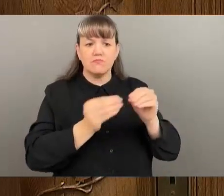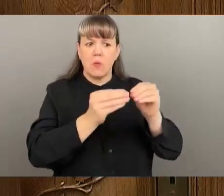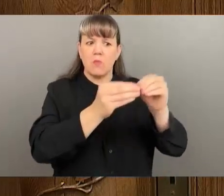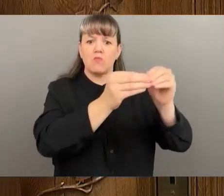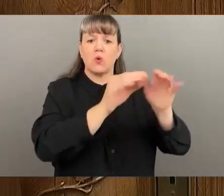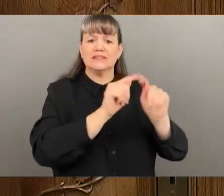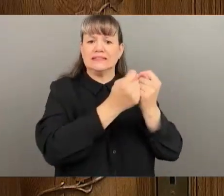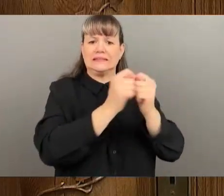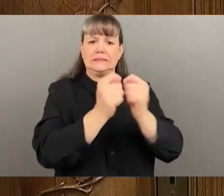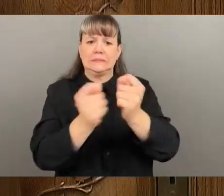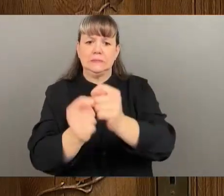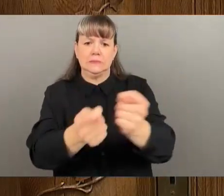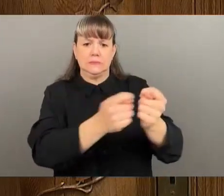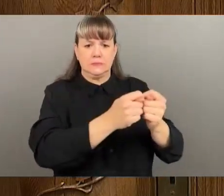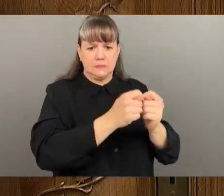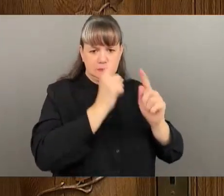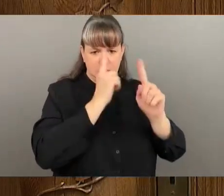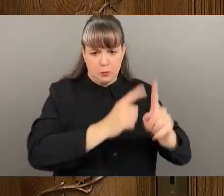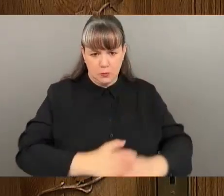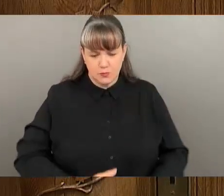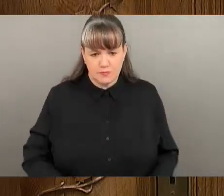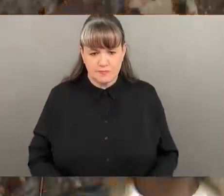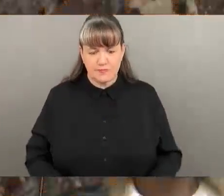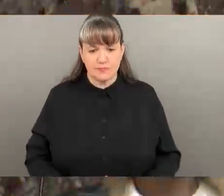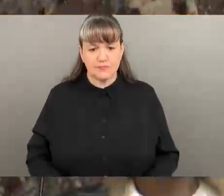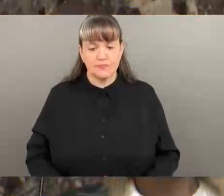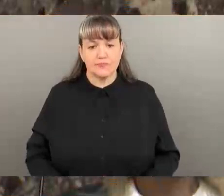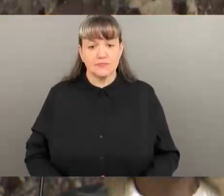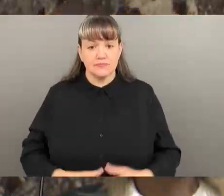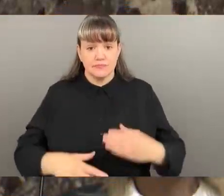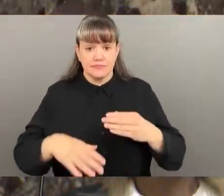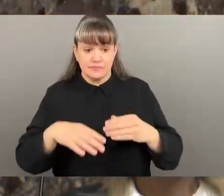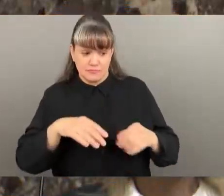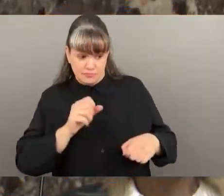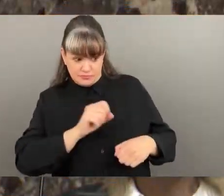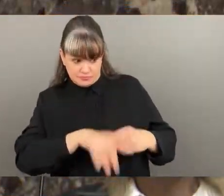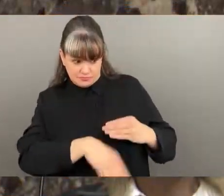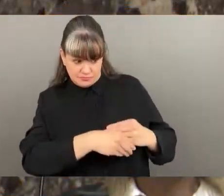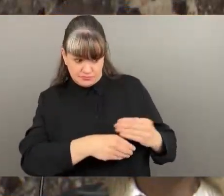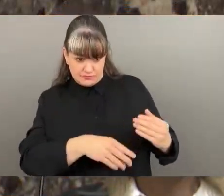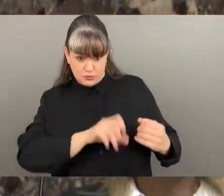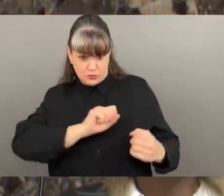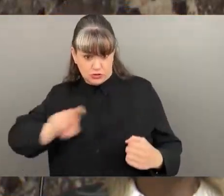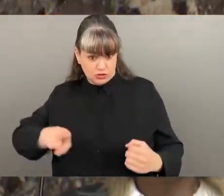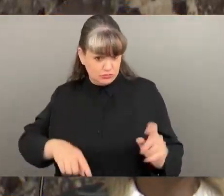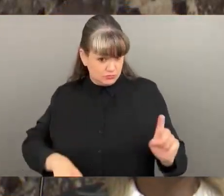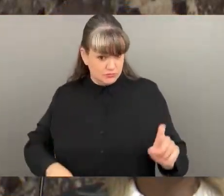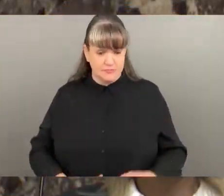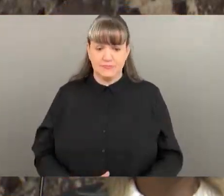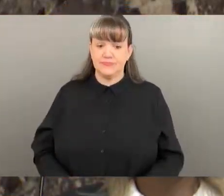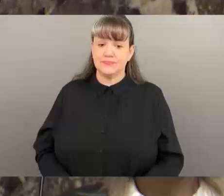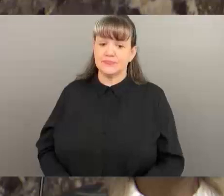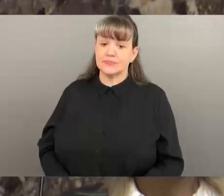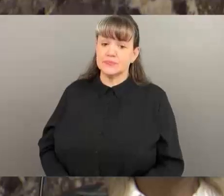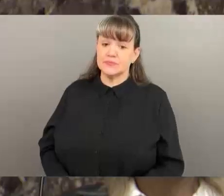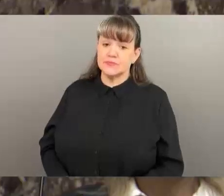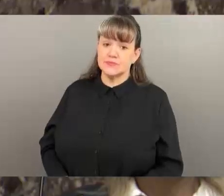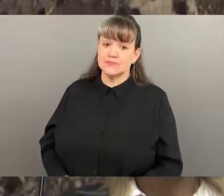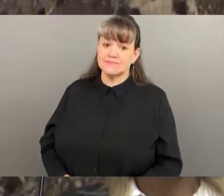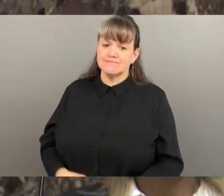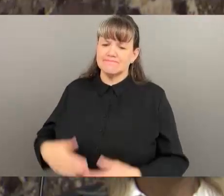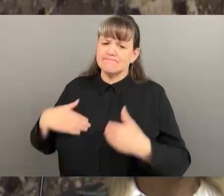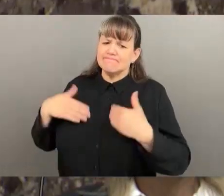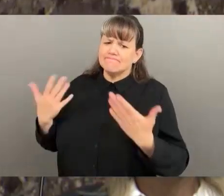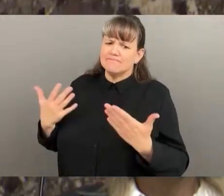Member supplemental? Thank you, Mr. Speaker. Understanding the complex needs of people